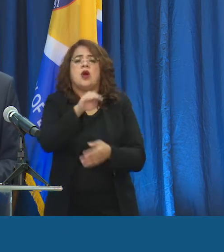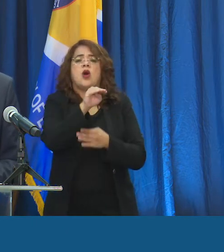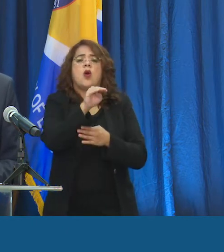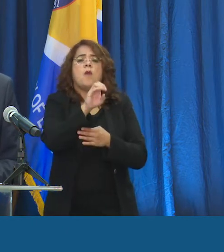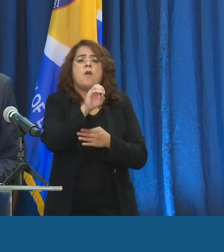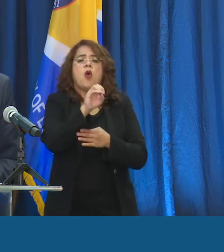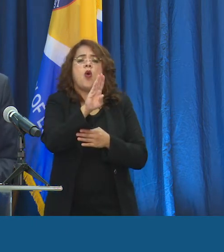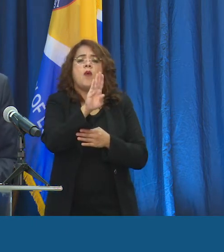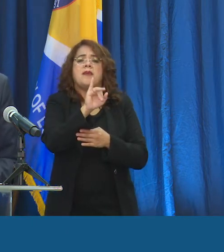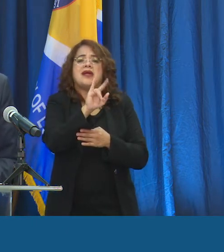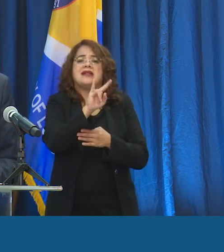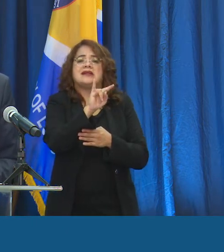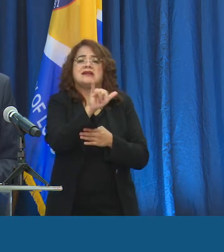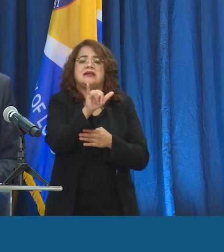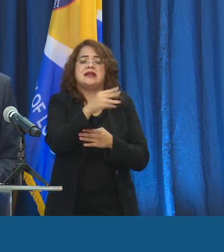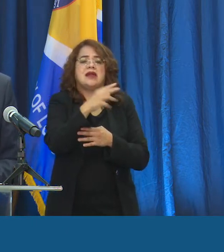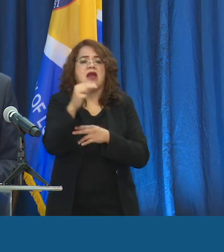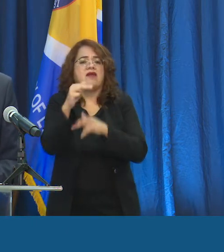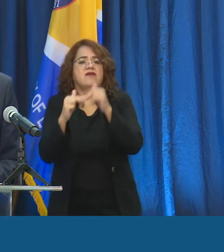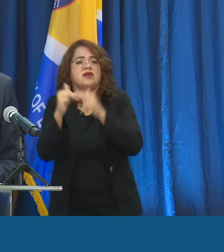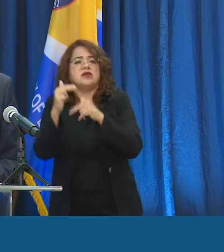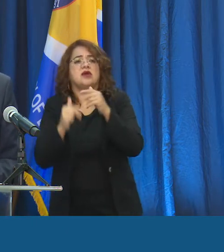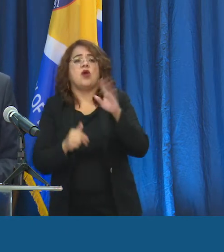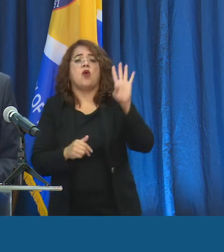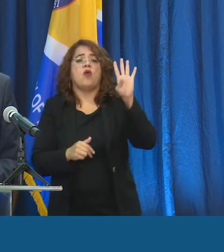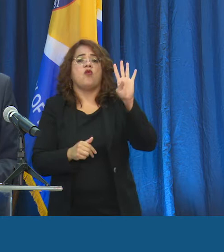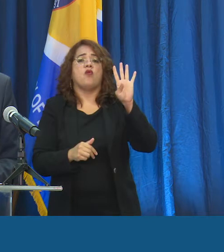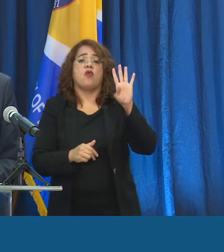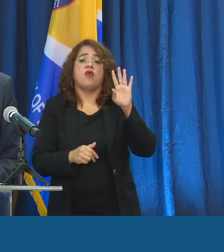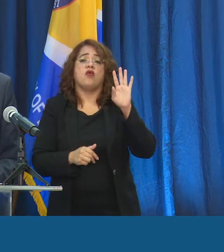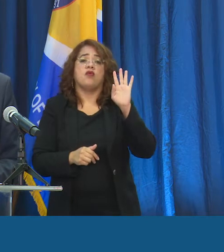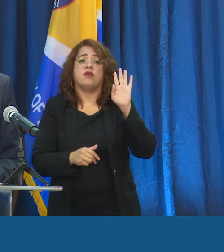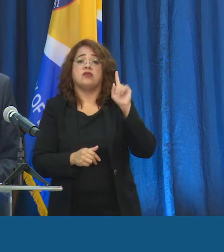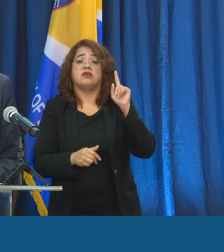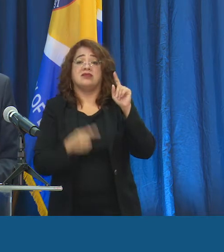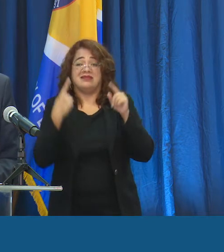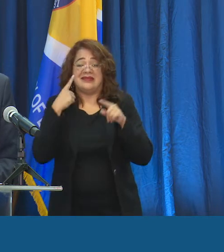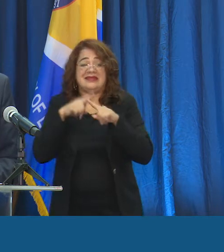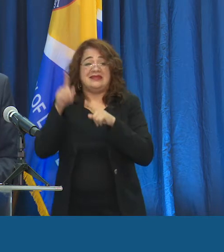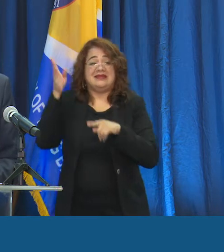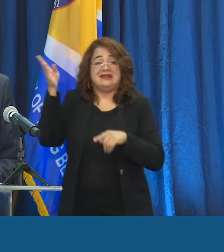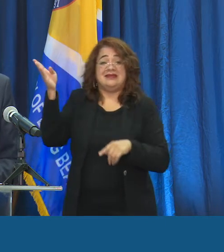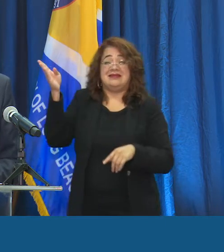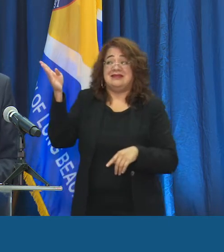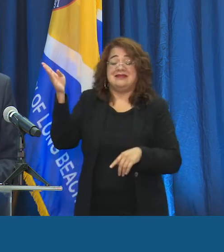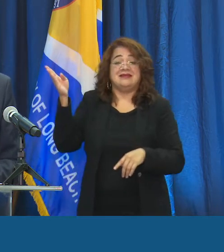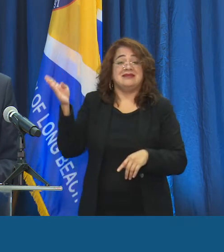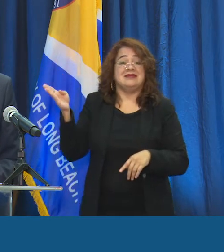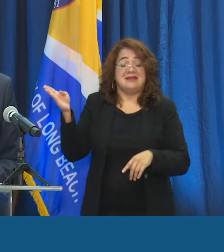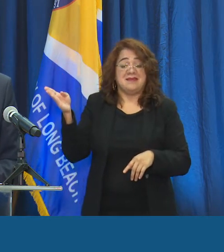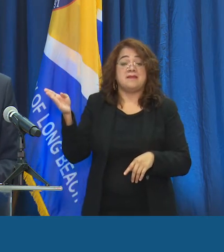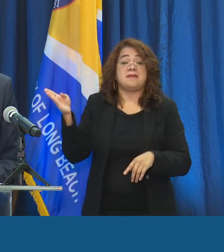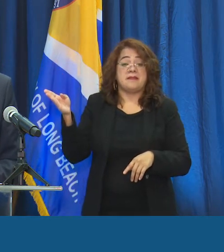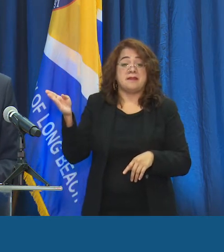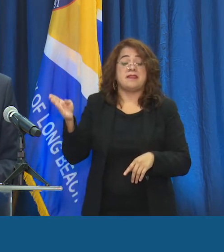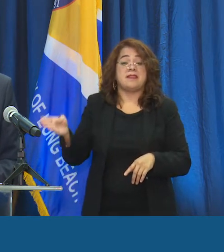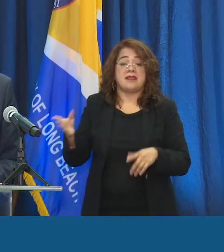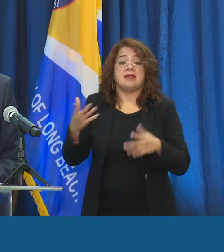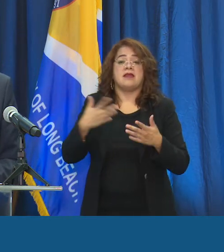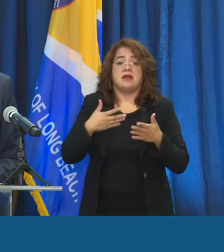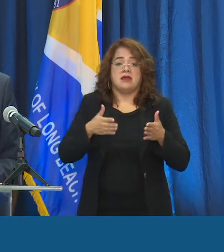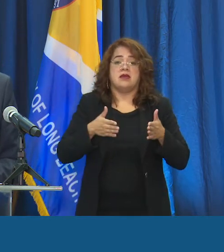we're $1.2 million for alleys. We have $13 million for arterial